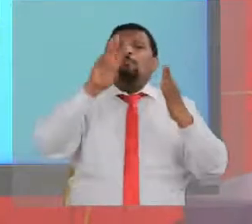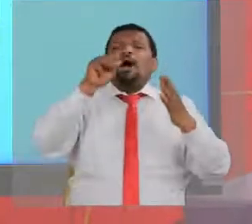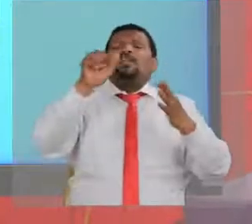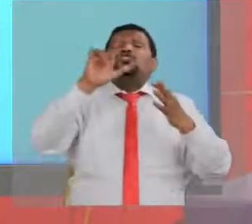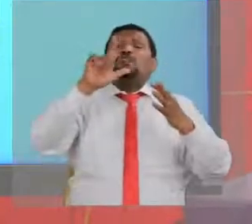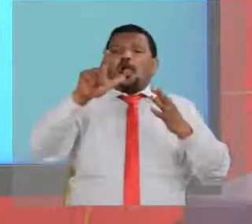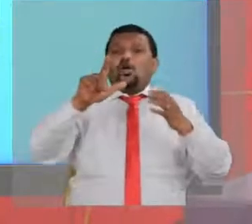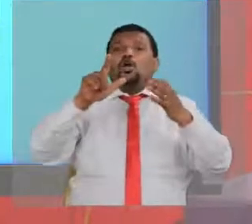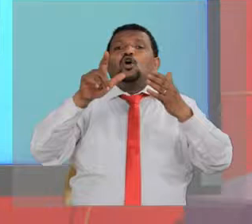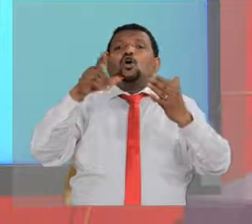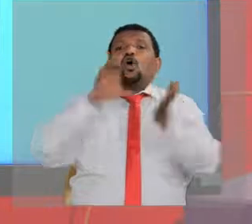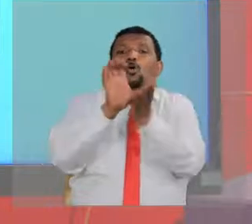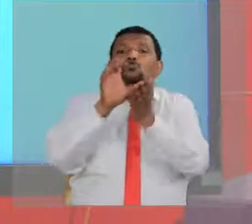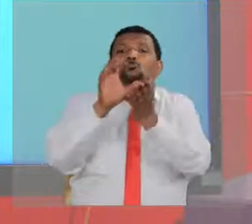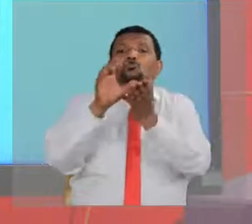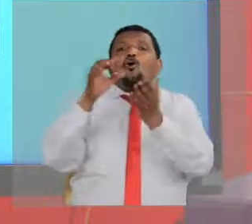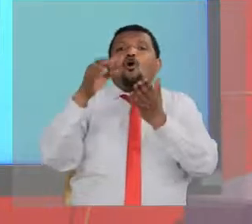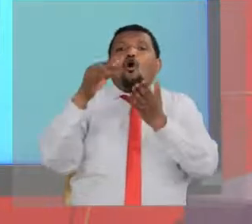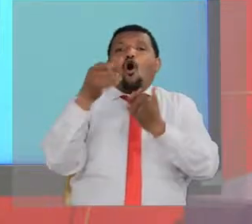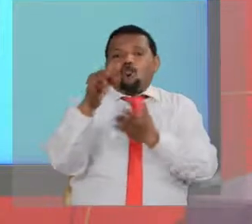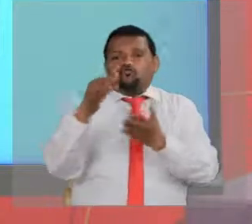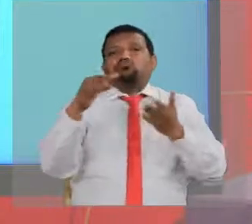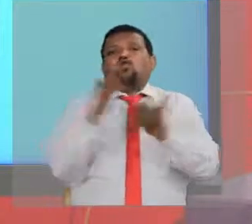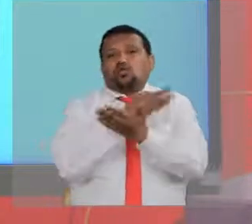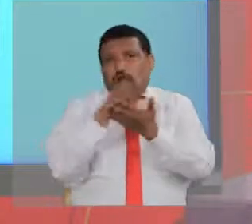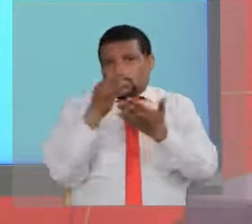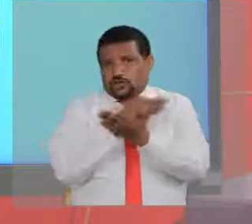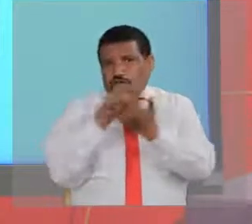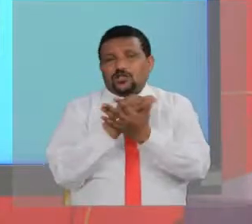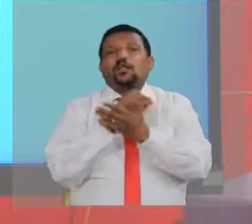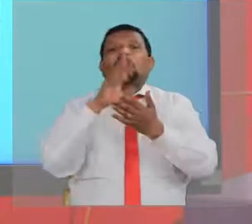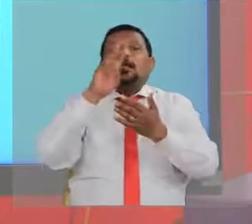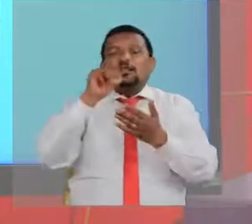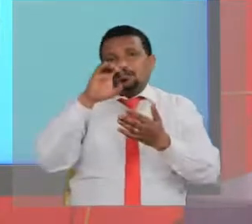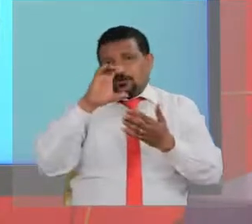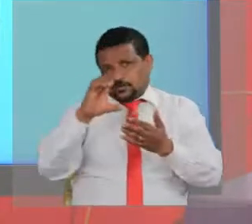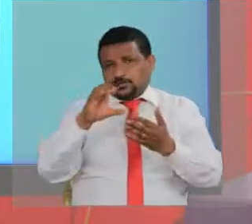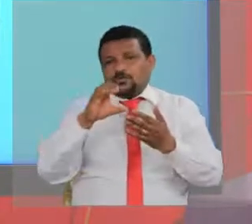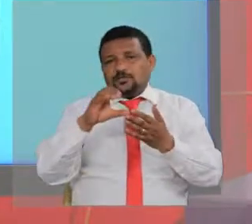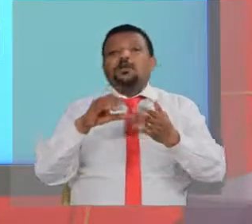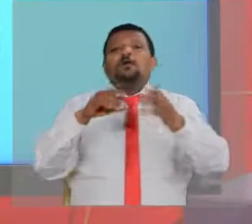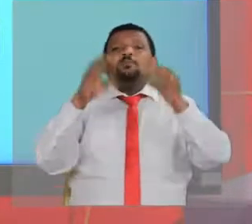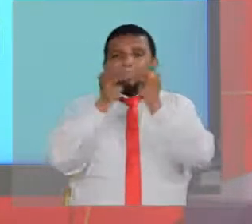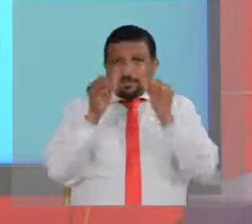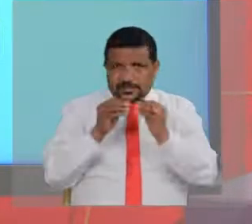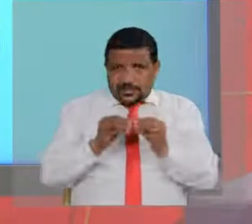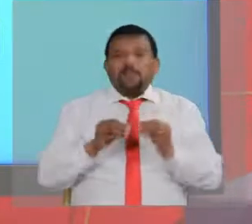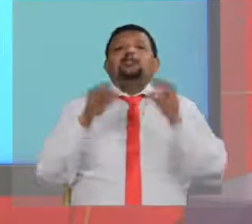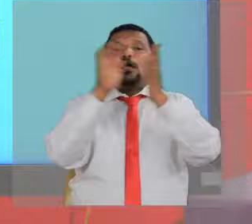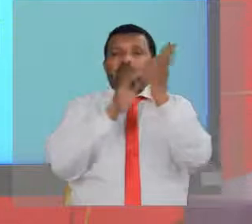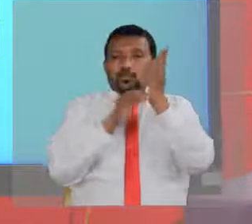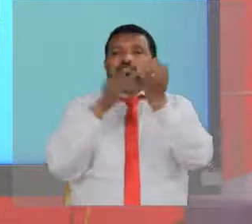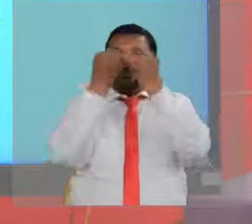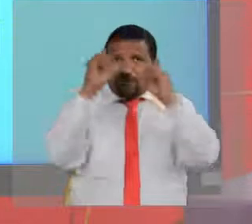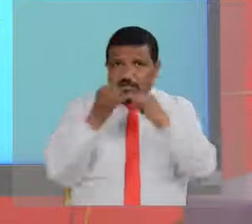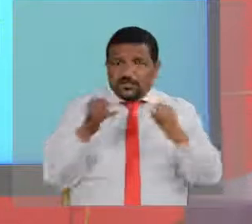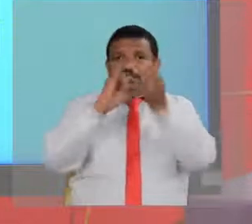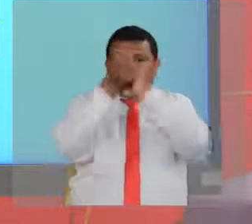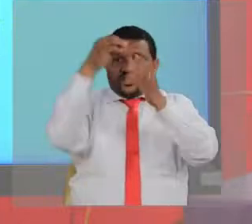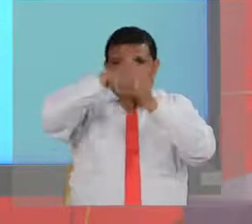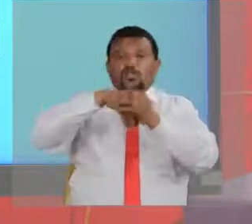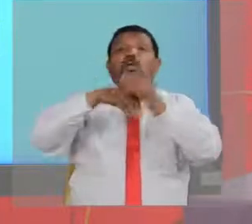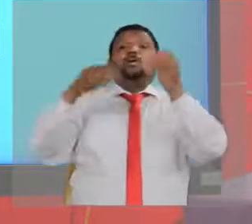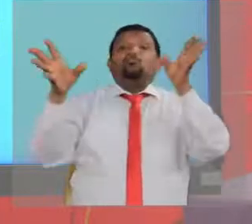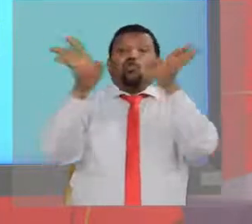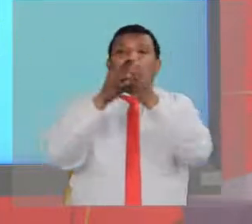marginal cost of production. The MC is mathematically calculated by dividing the change in the total variable cost of production